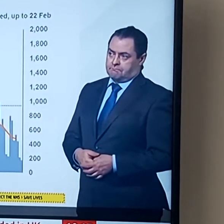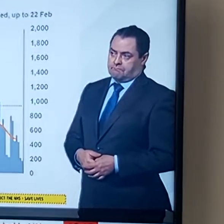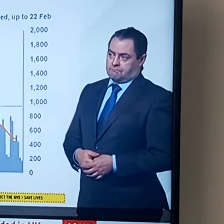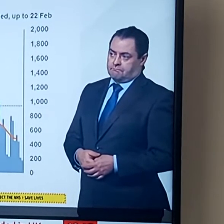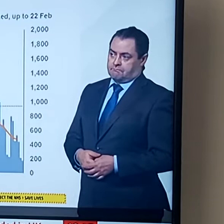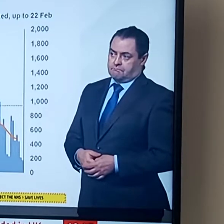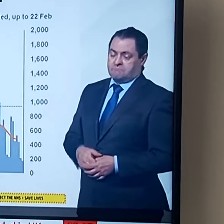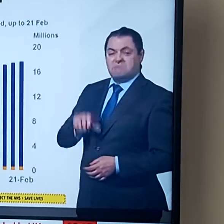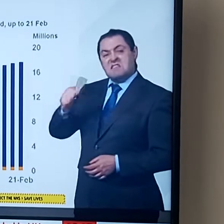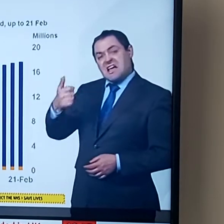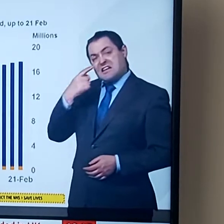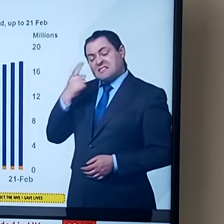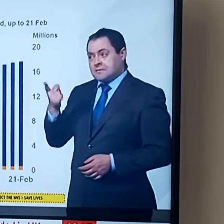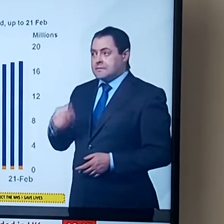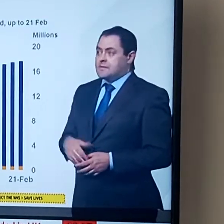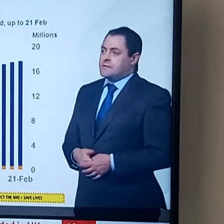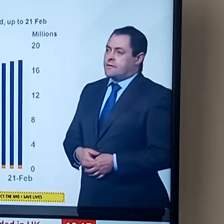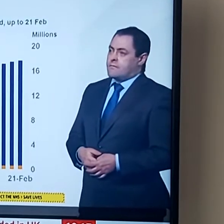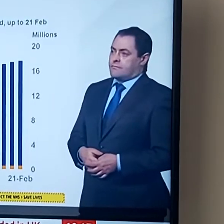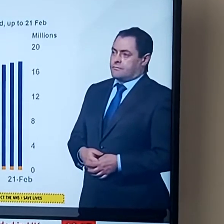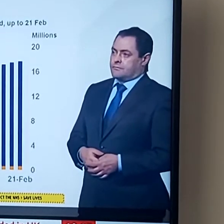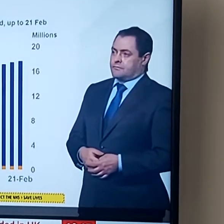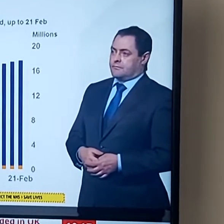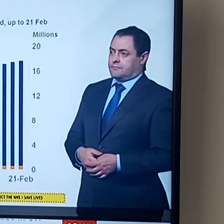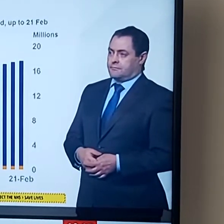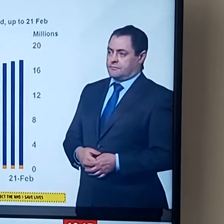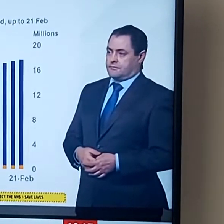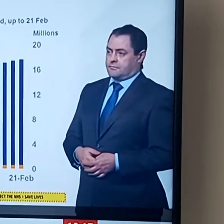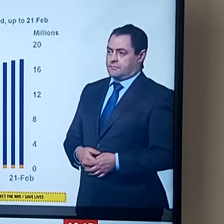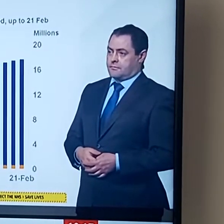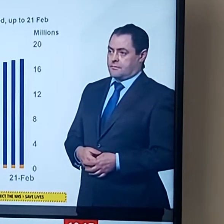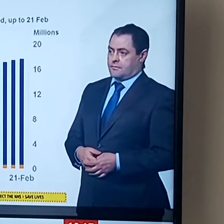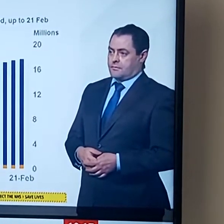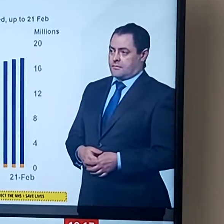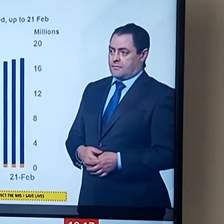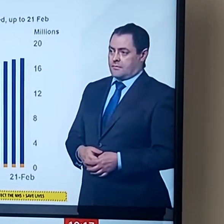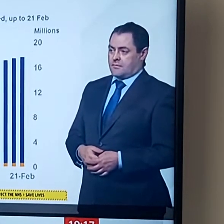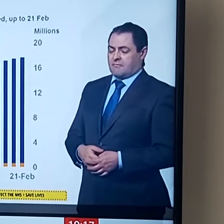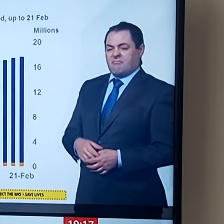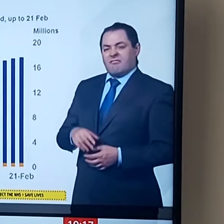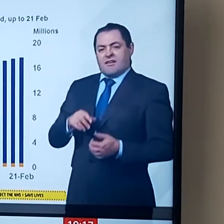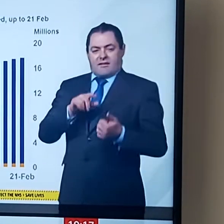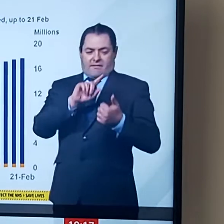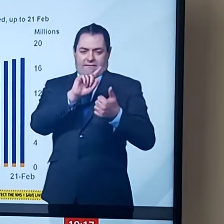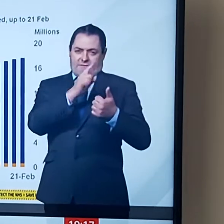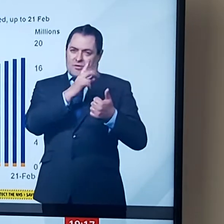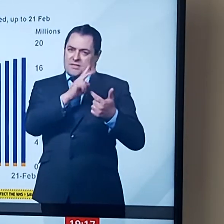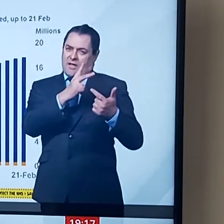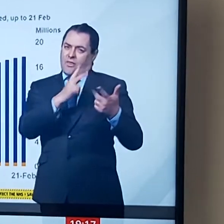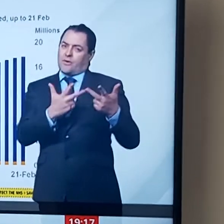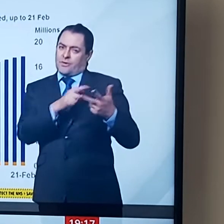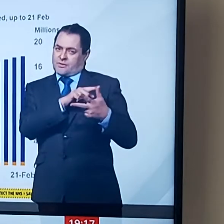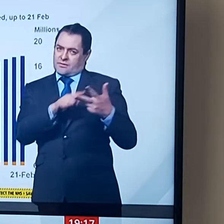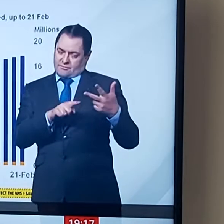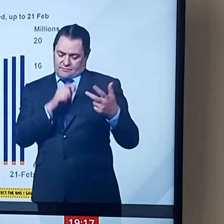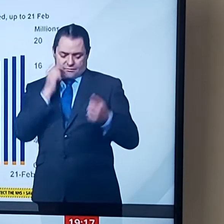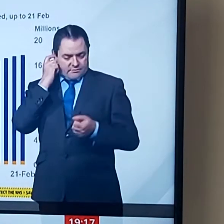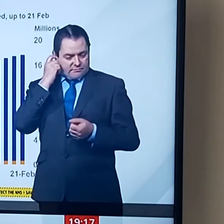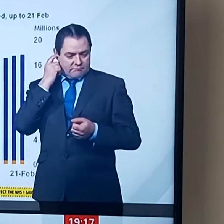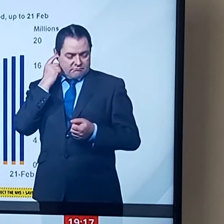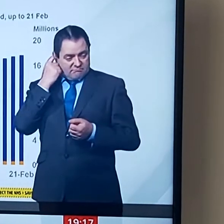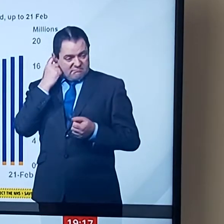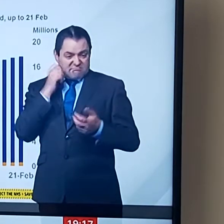Next slide, please. Now, all of the things we've seen so far largely are done, or probably